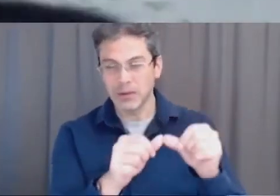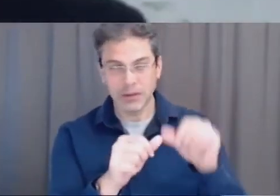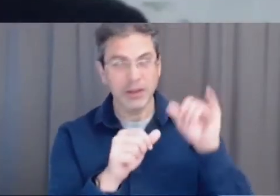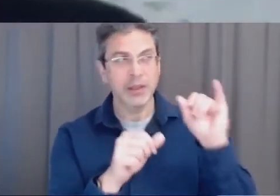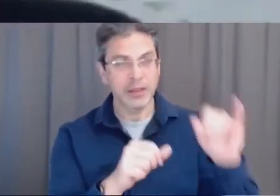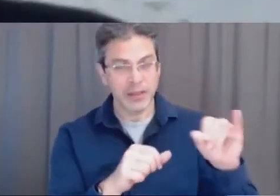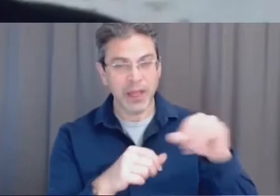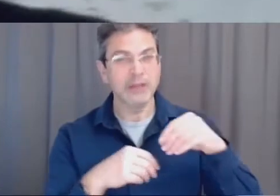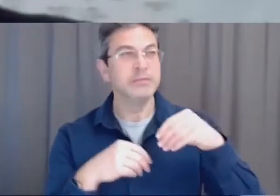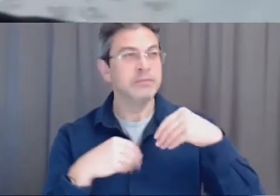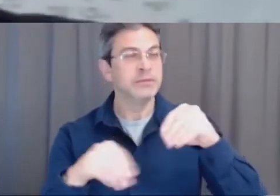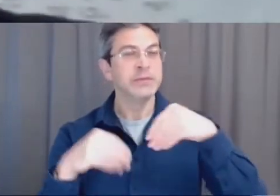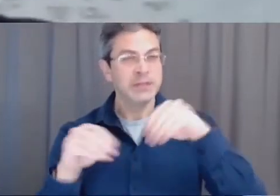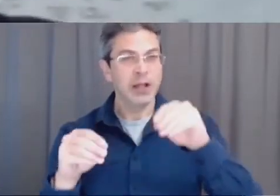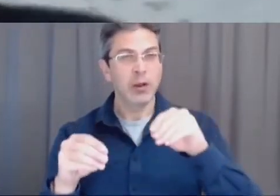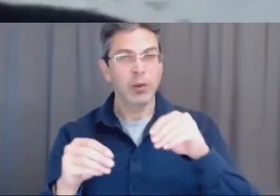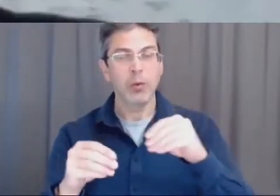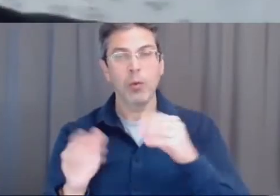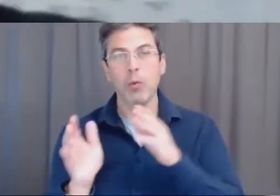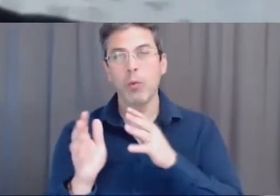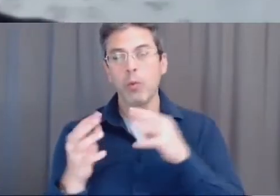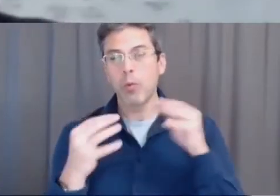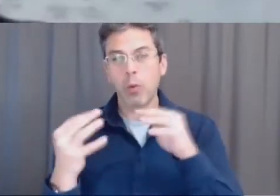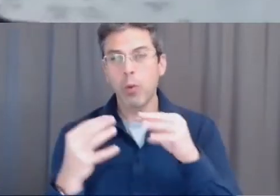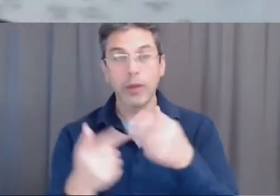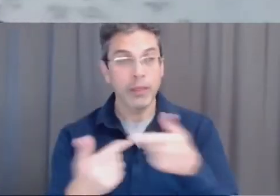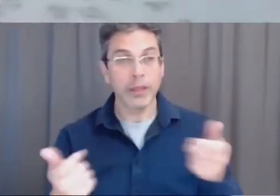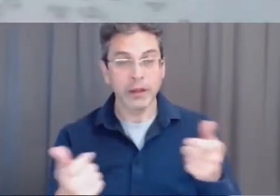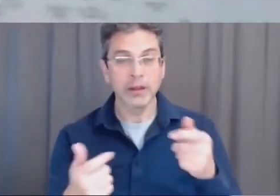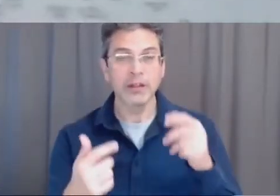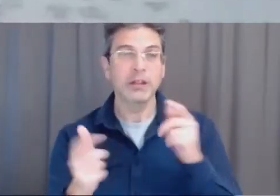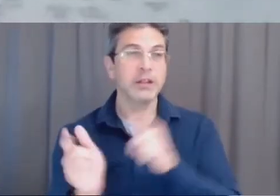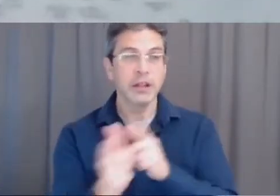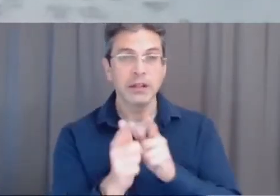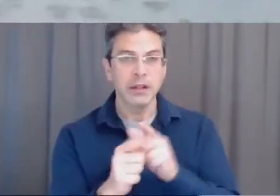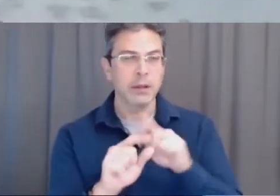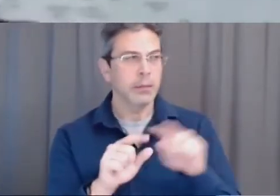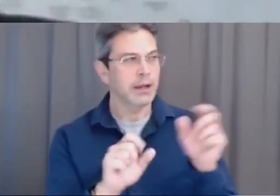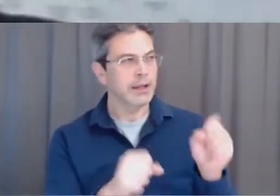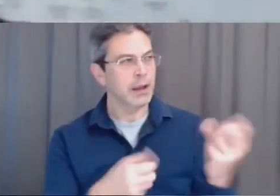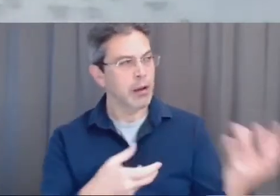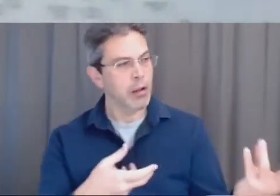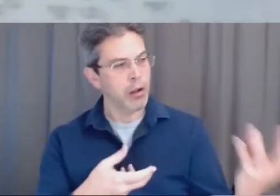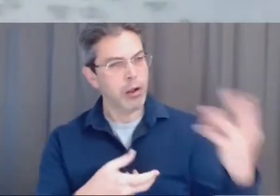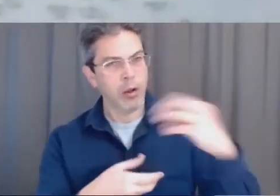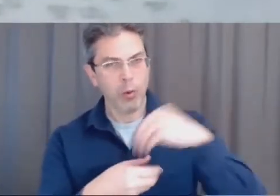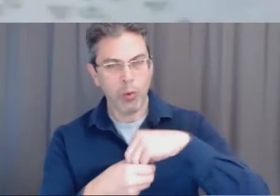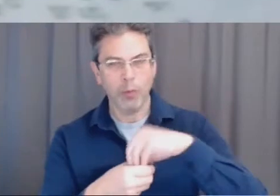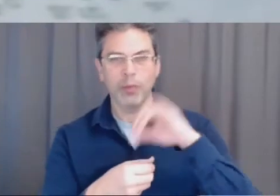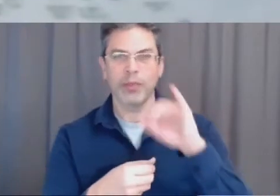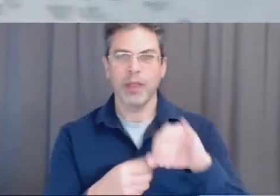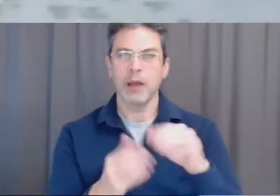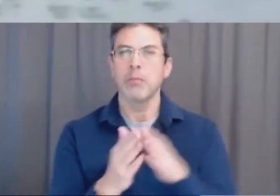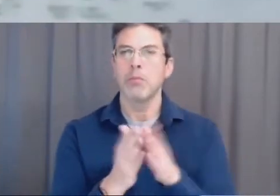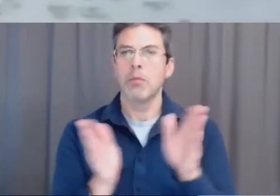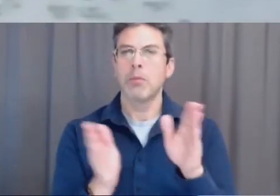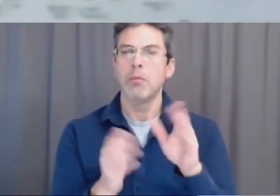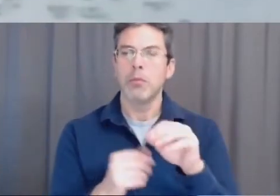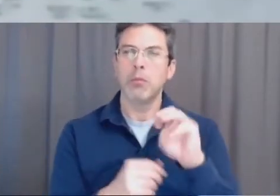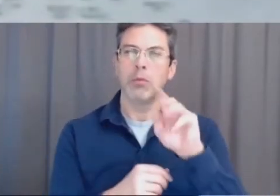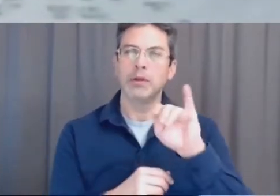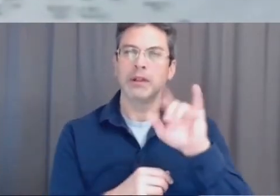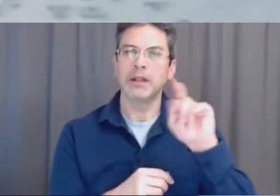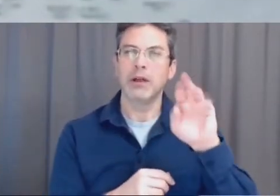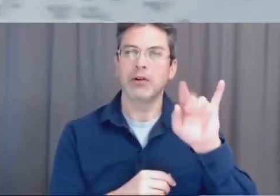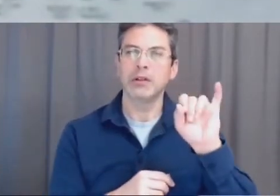cetera, can be brought into the fold of international multilateralism. Yet another reading is, what's